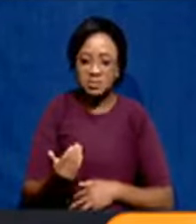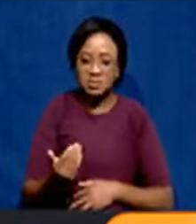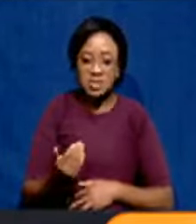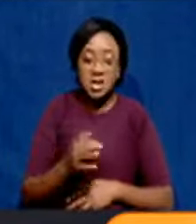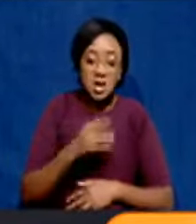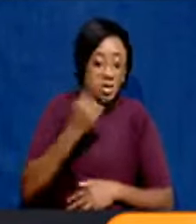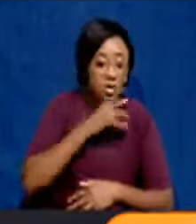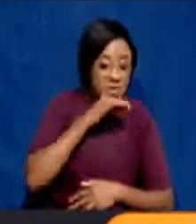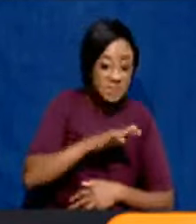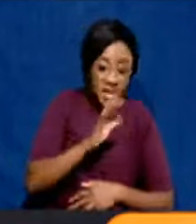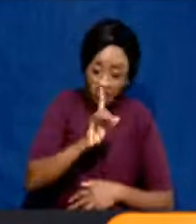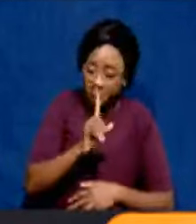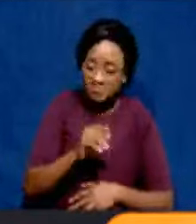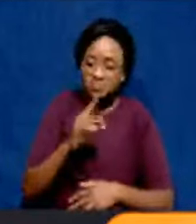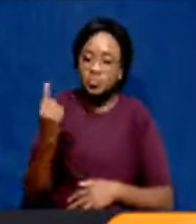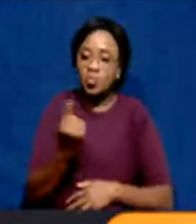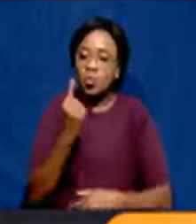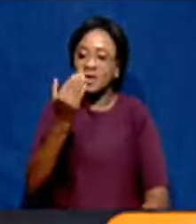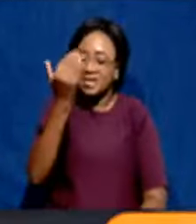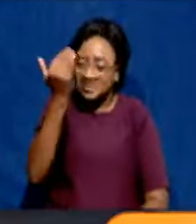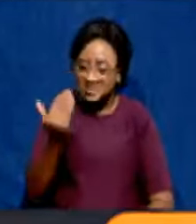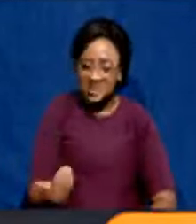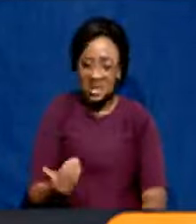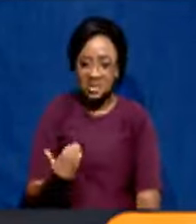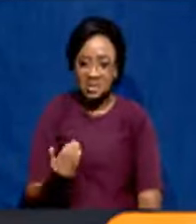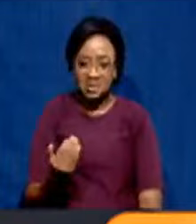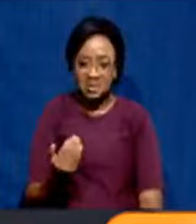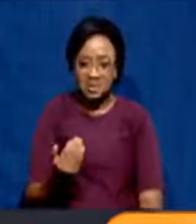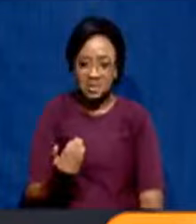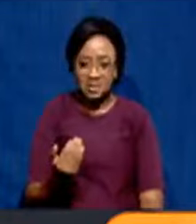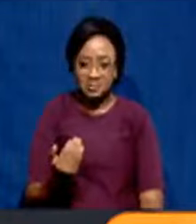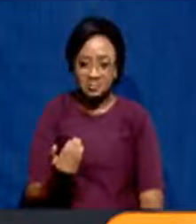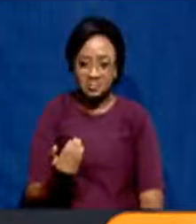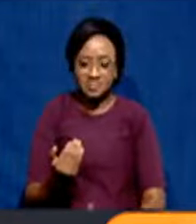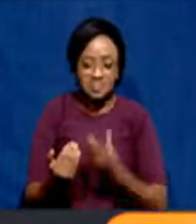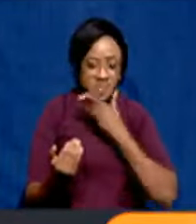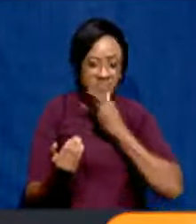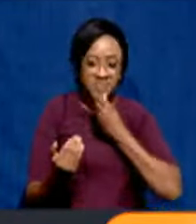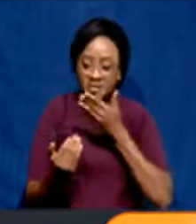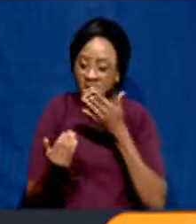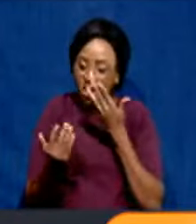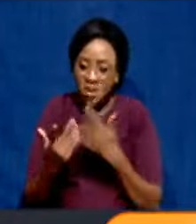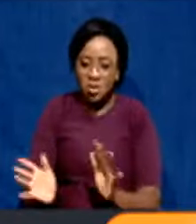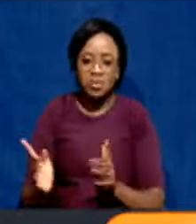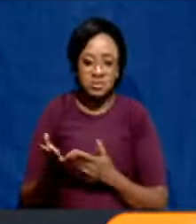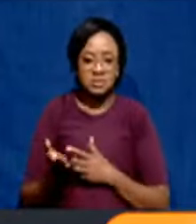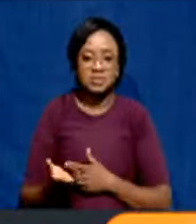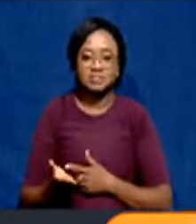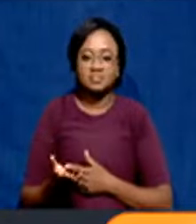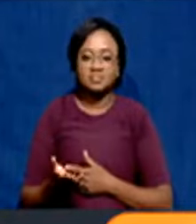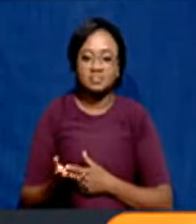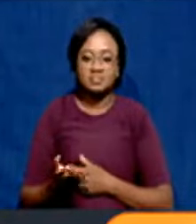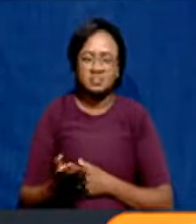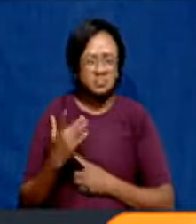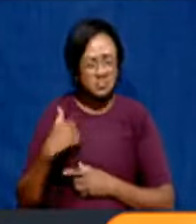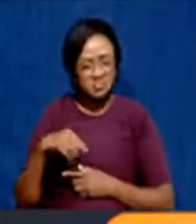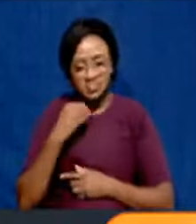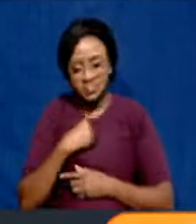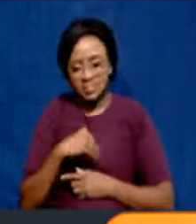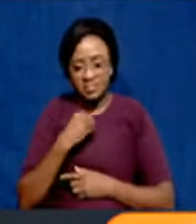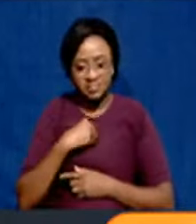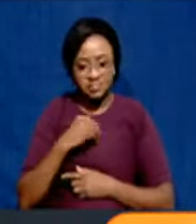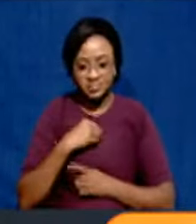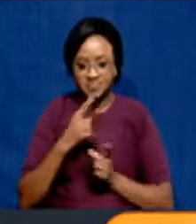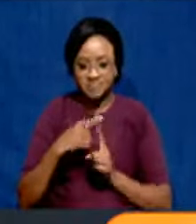only son, only child. That is all that the father had. I think as we condole with the family, there is